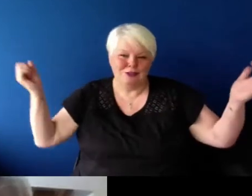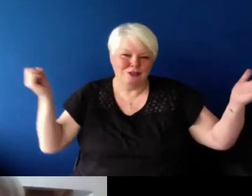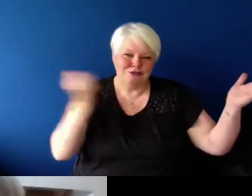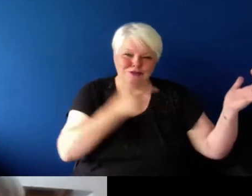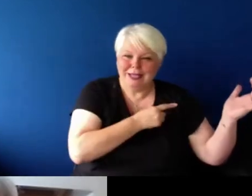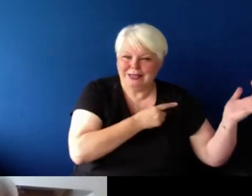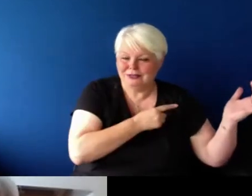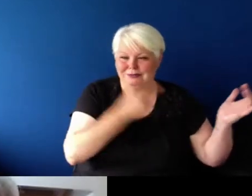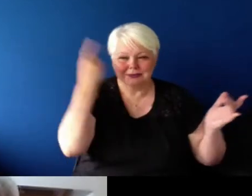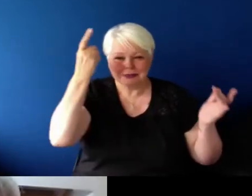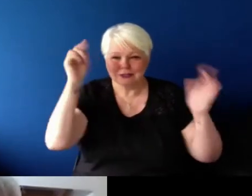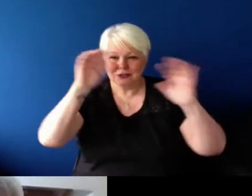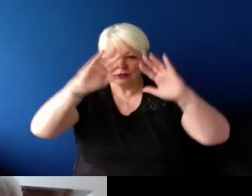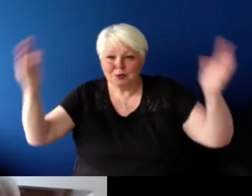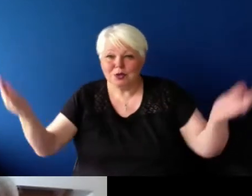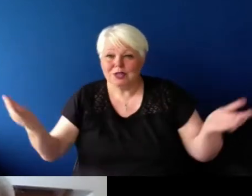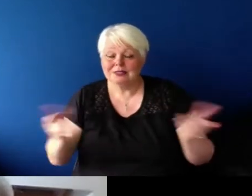differently.